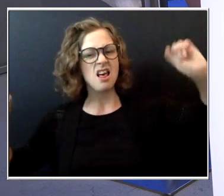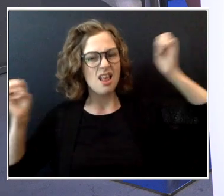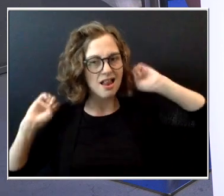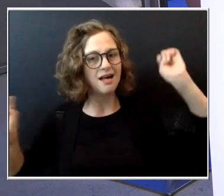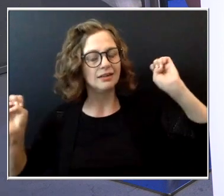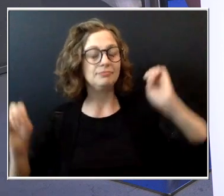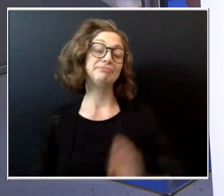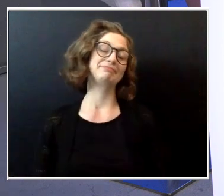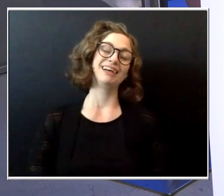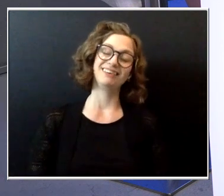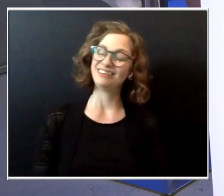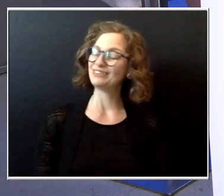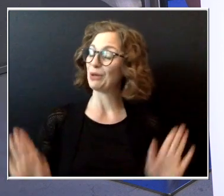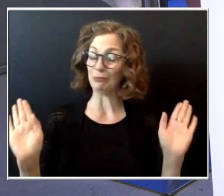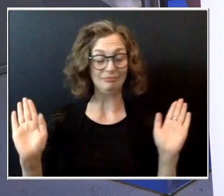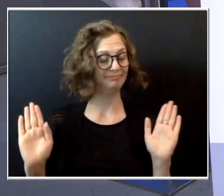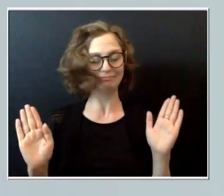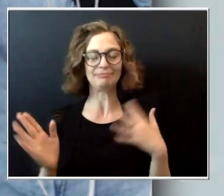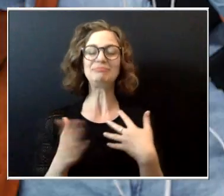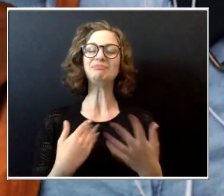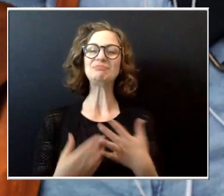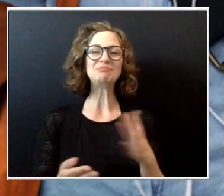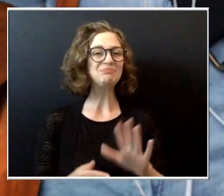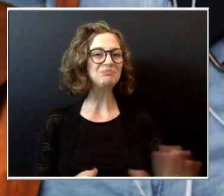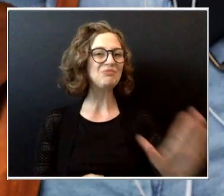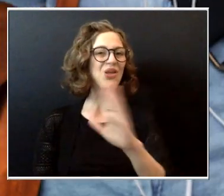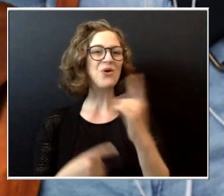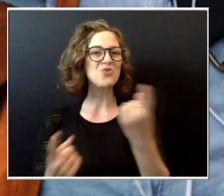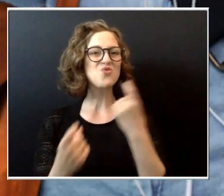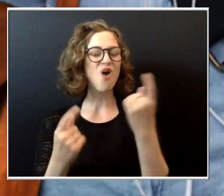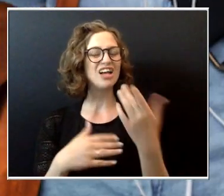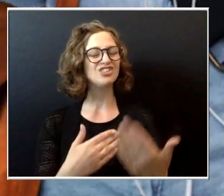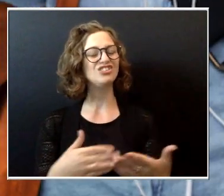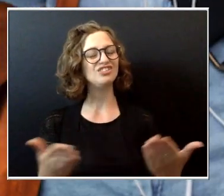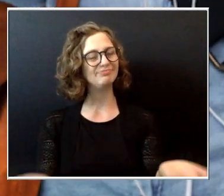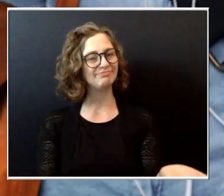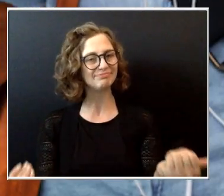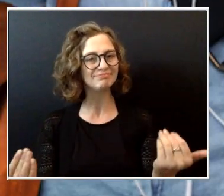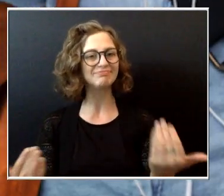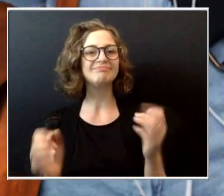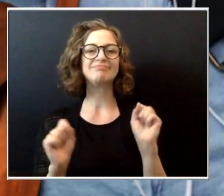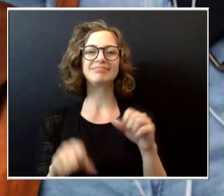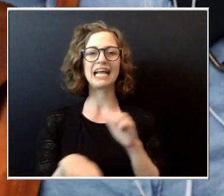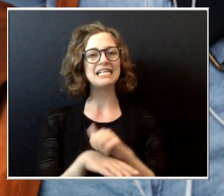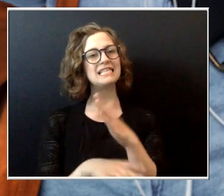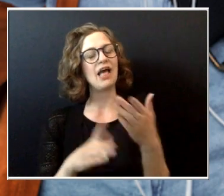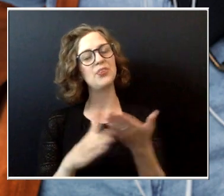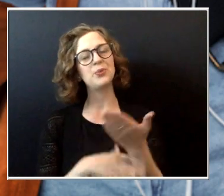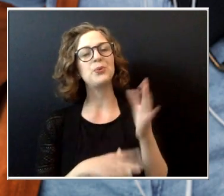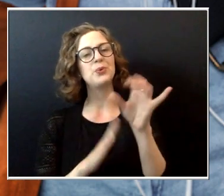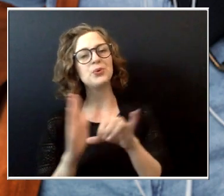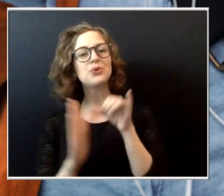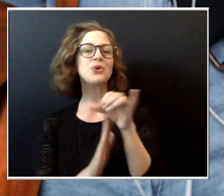your questions. Send them using the links on your screen: YouTube, Facebook's the X platform, or email the Medical News Network. We're going to next check in